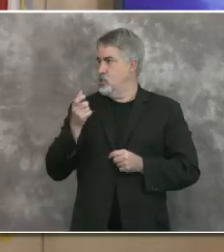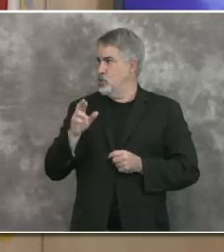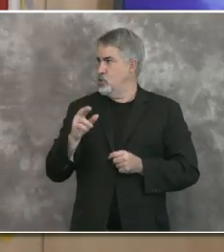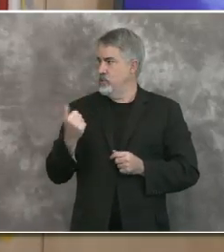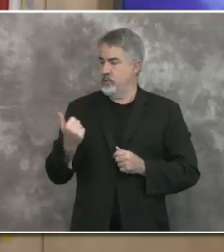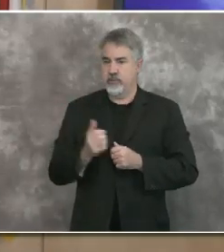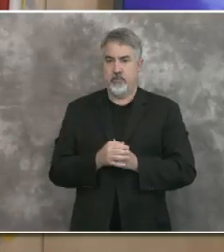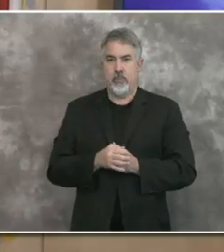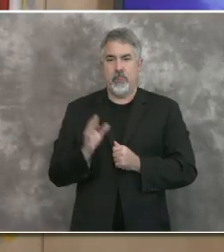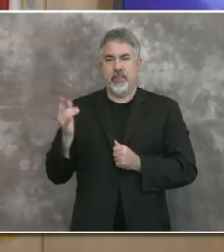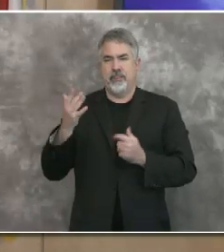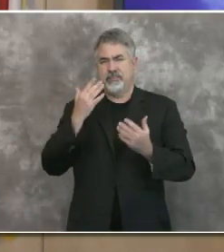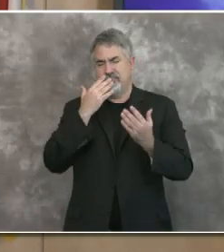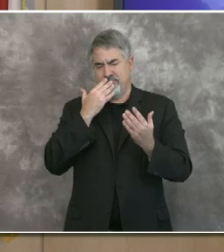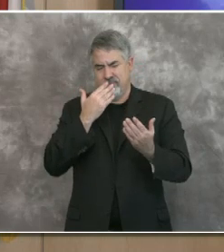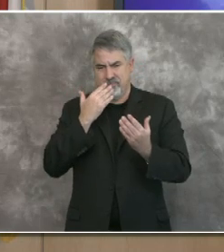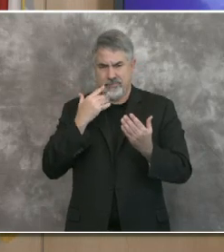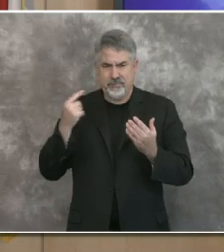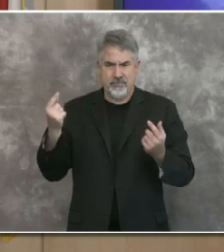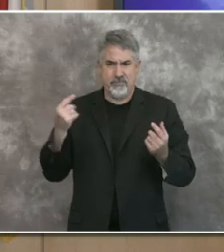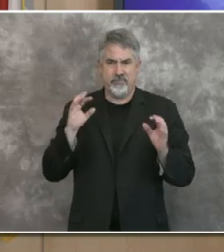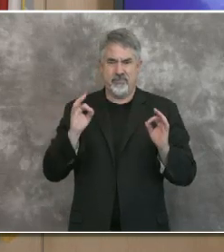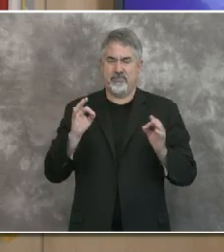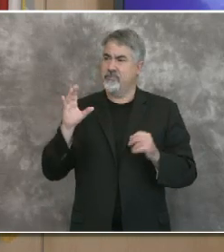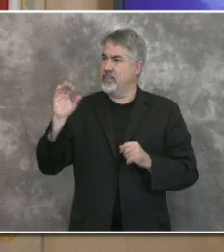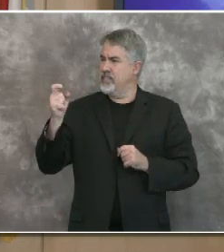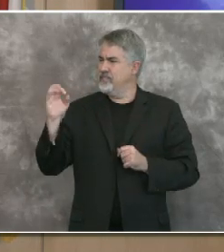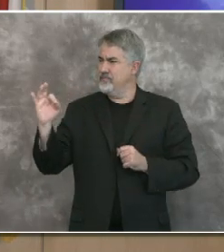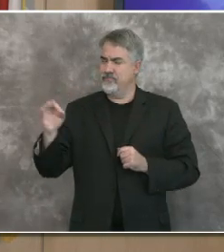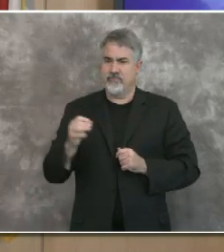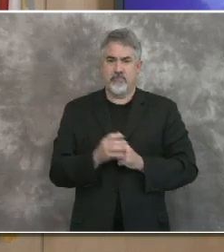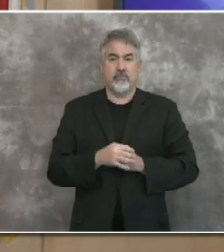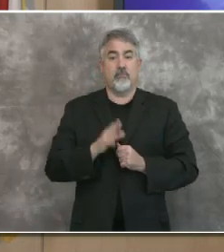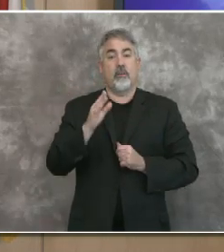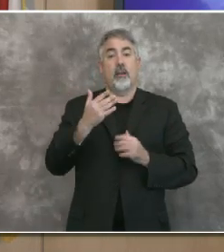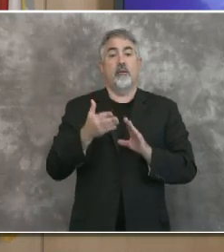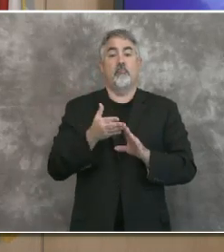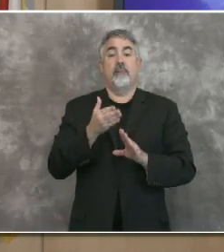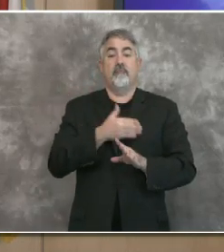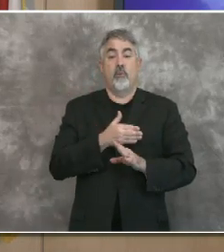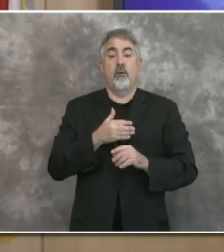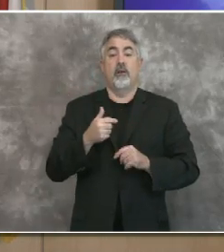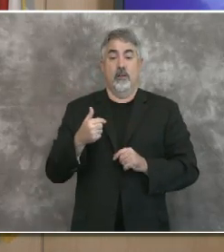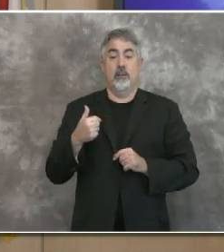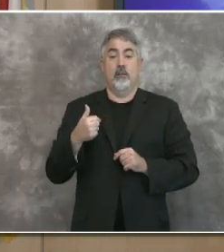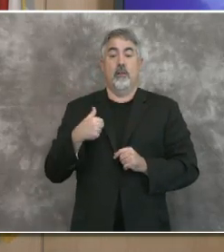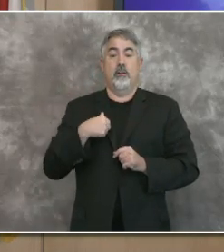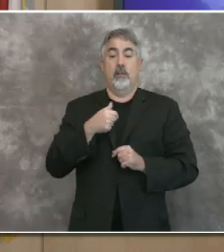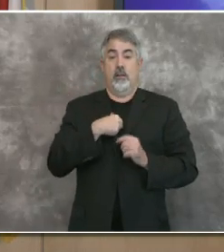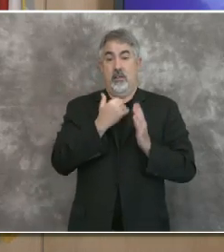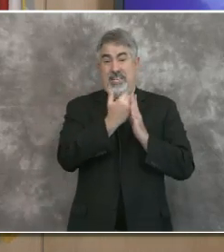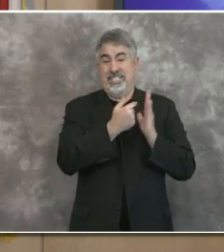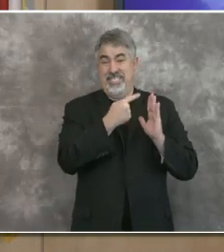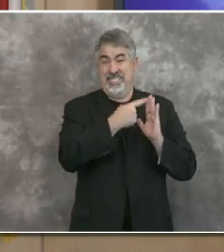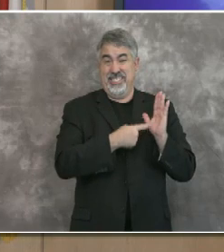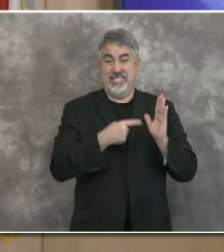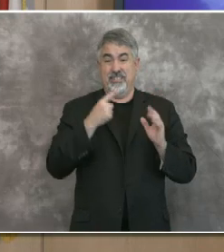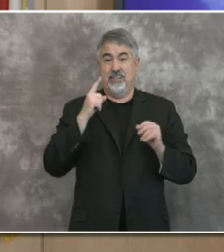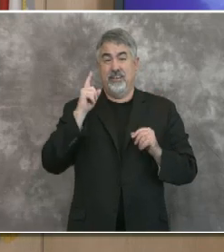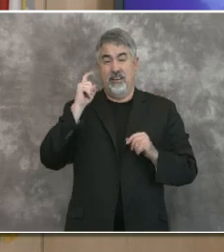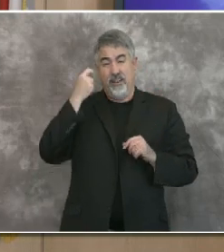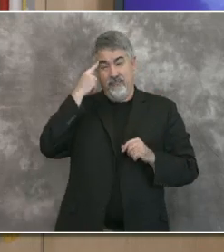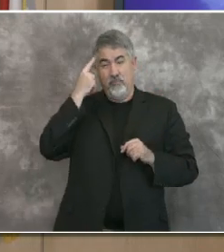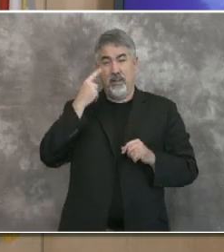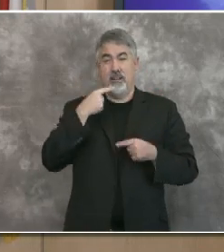Thank you, Supervisor Cox. Before we get to the numbers, I want to walk through in a little more detail the governor's announcement today.